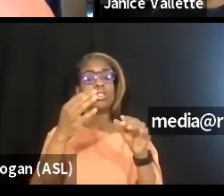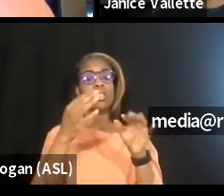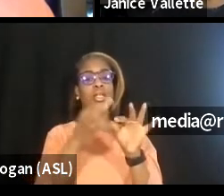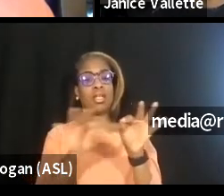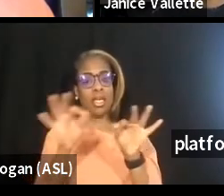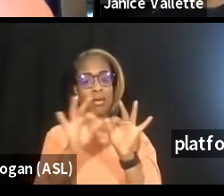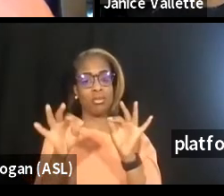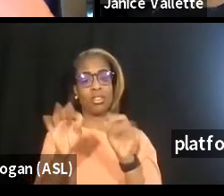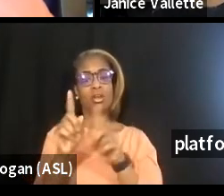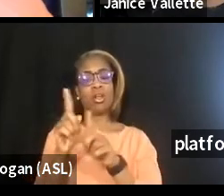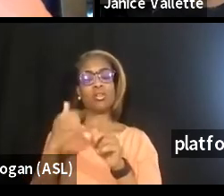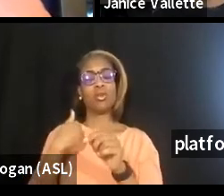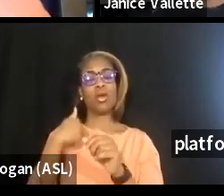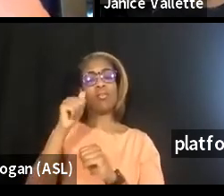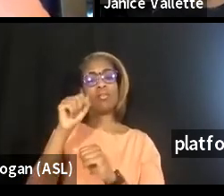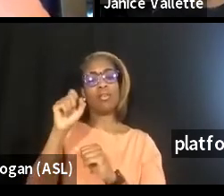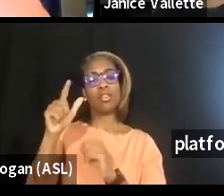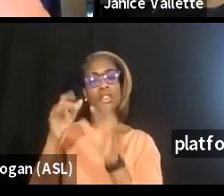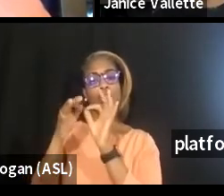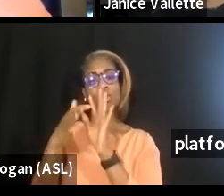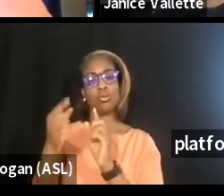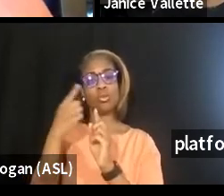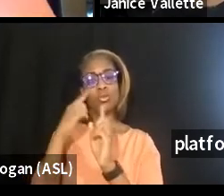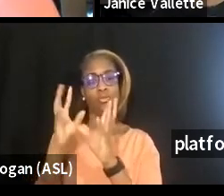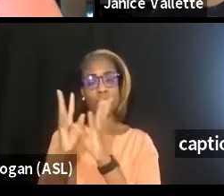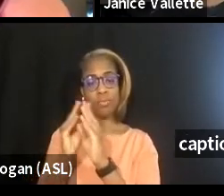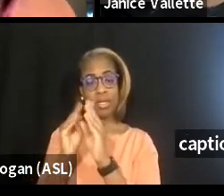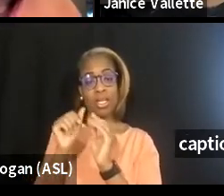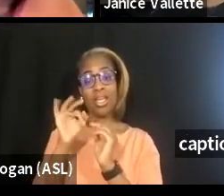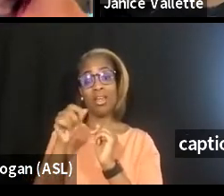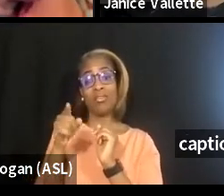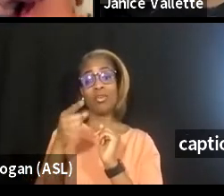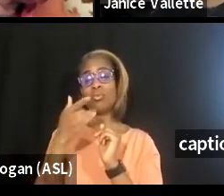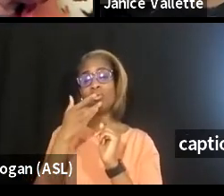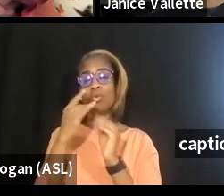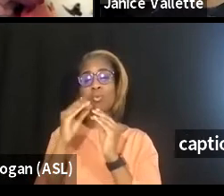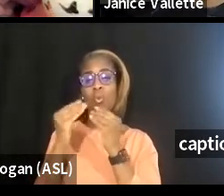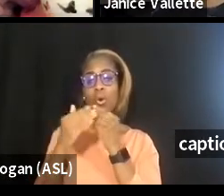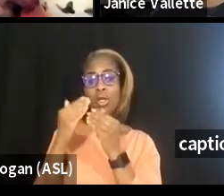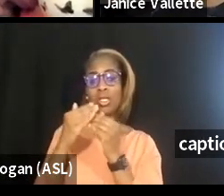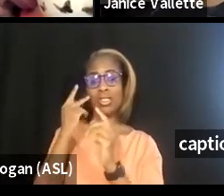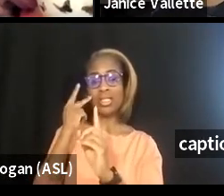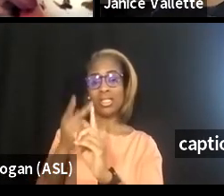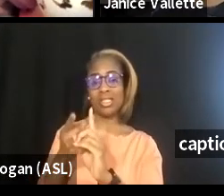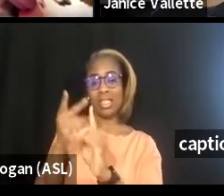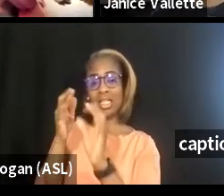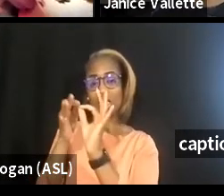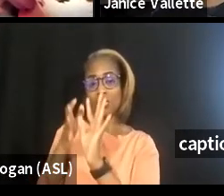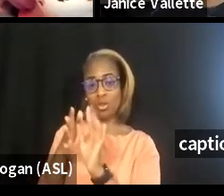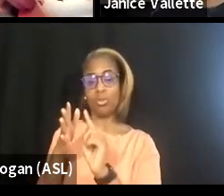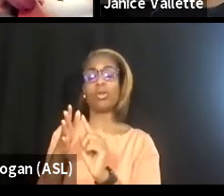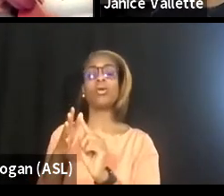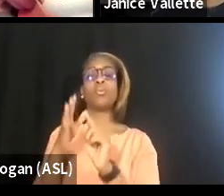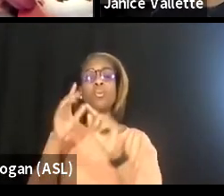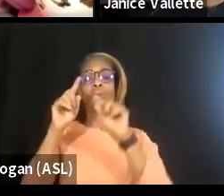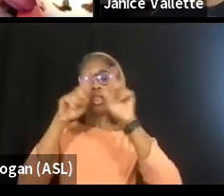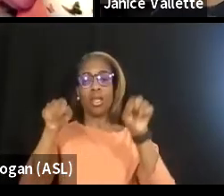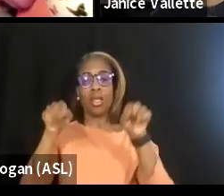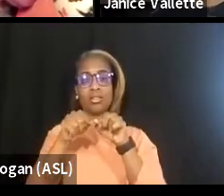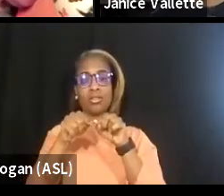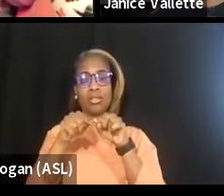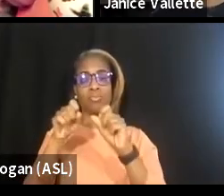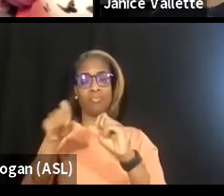ASL interpretation available for this meeting. If you would like easier viewing options for ASL interpreter on your screen,